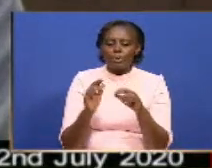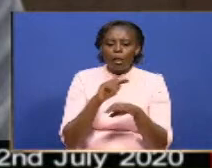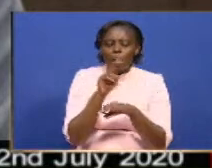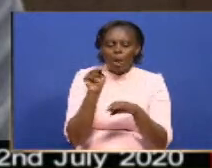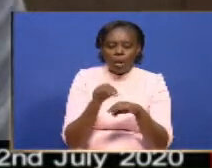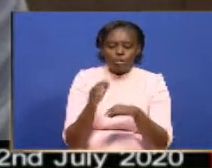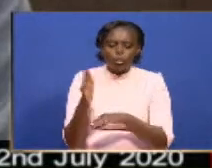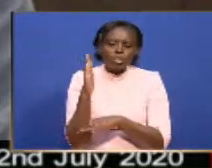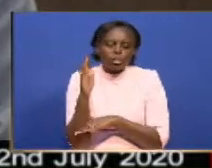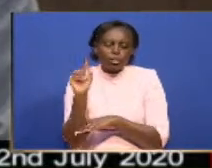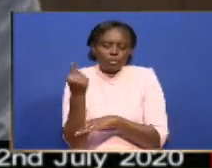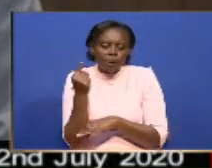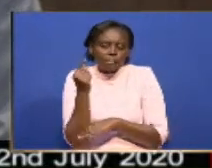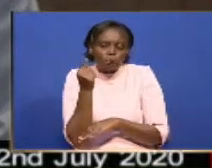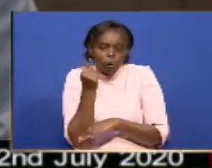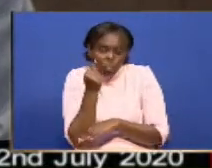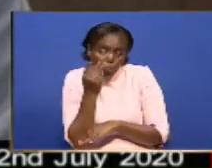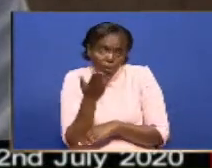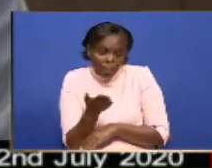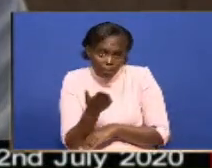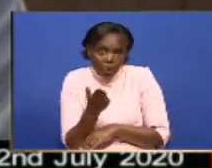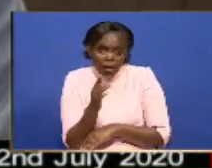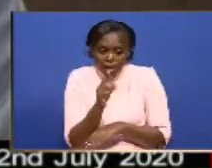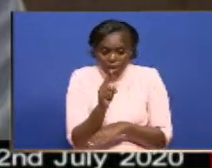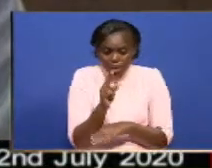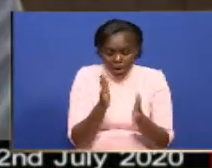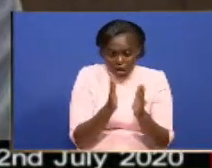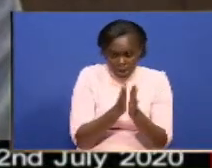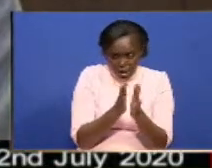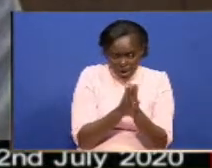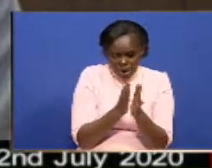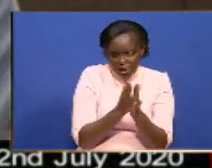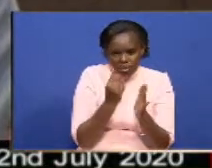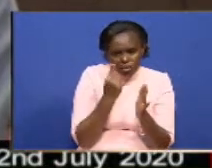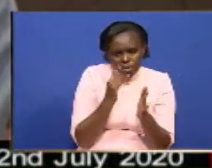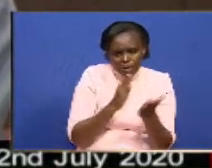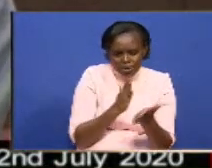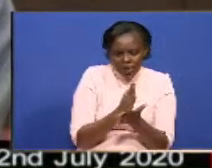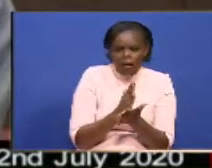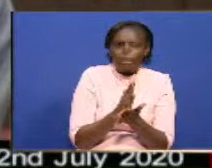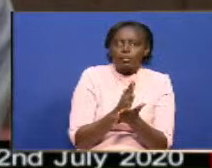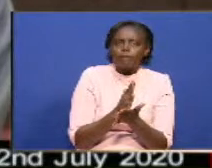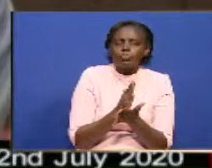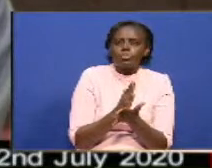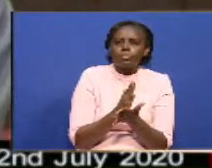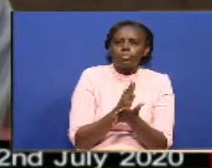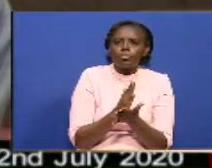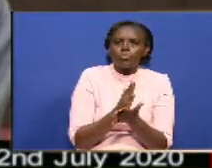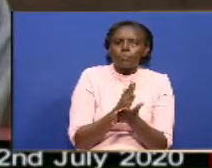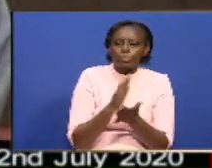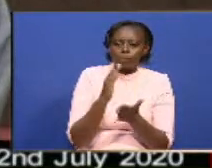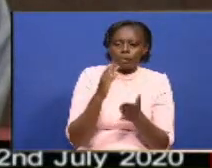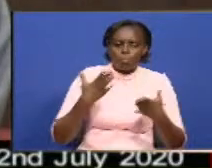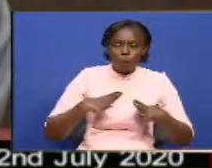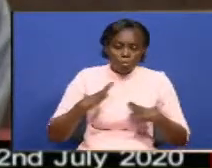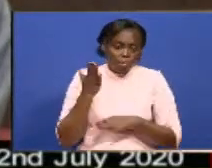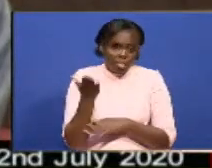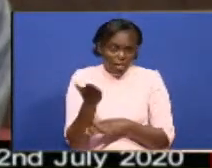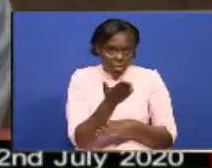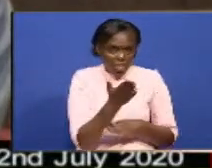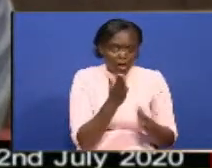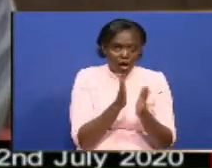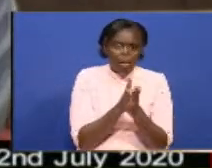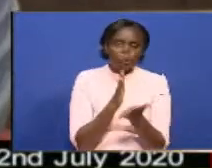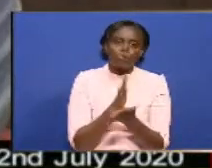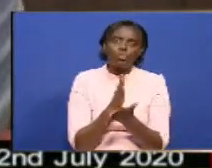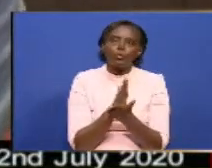first. And secondly, they look at the rights of their citizens. And of